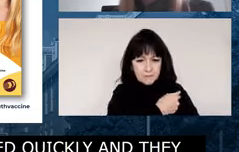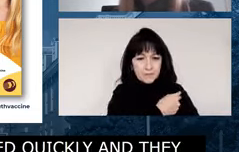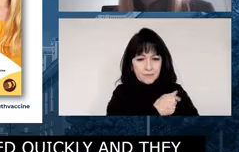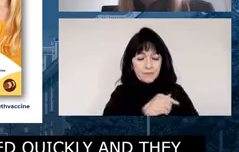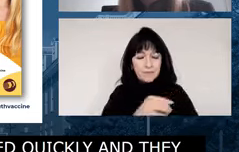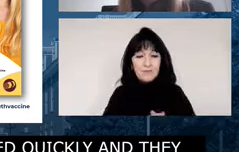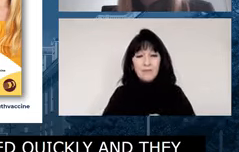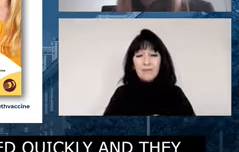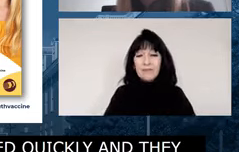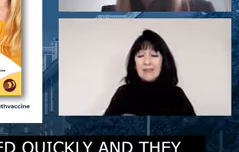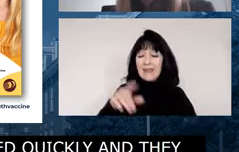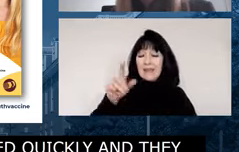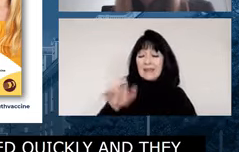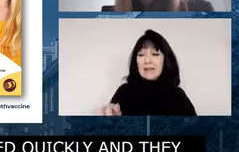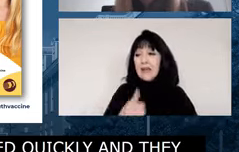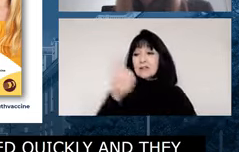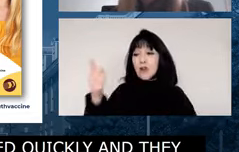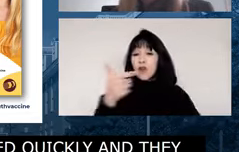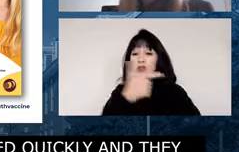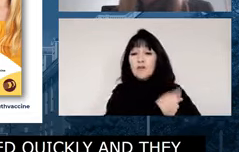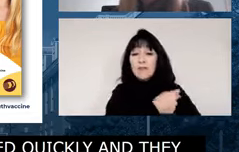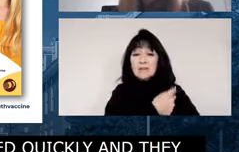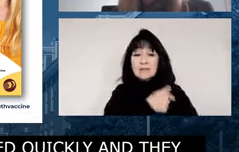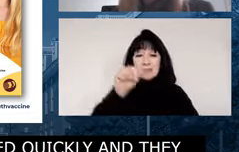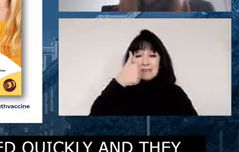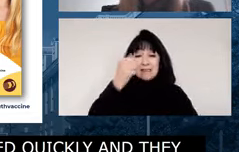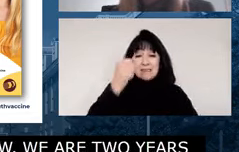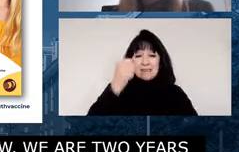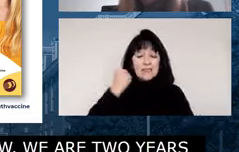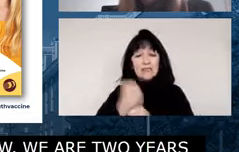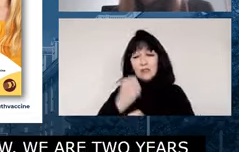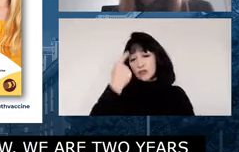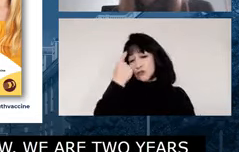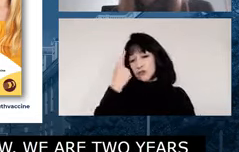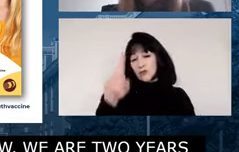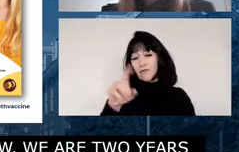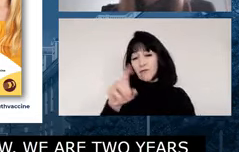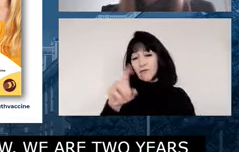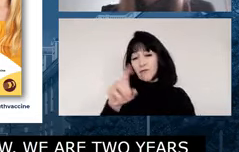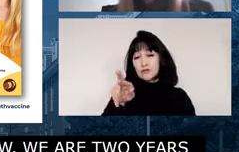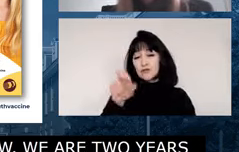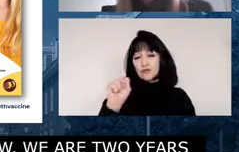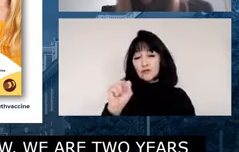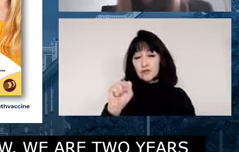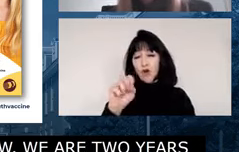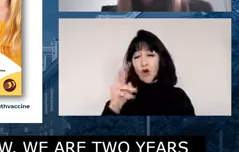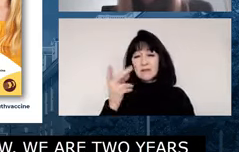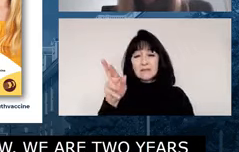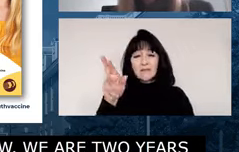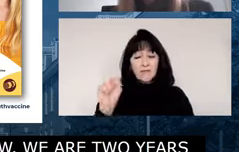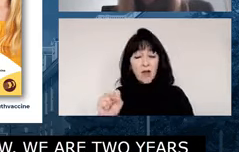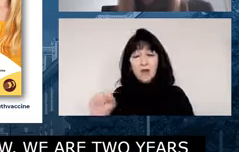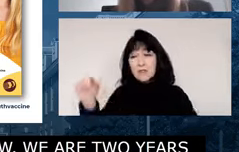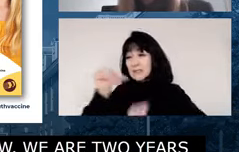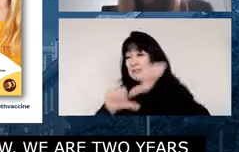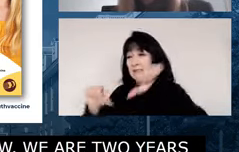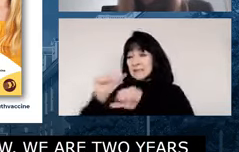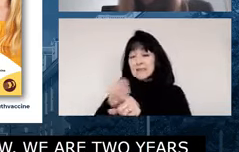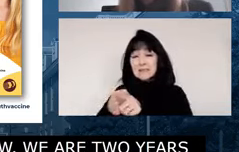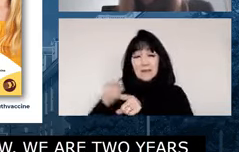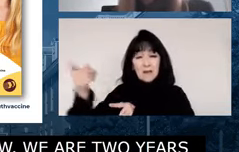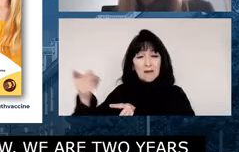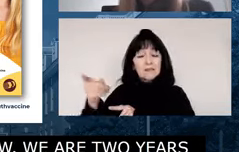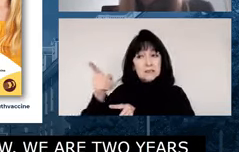10 years prior for the SARS and the MERS viruses. And scientists have been working for many years to